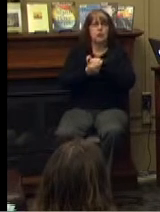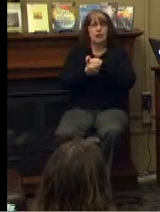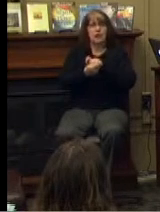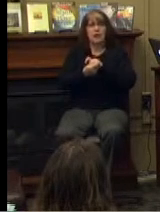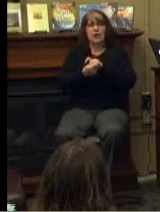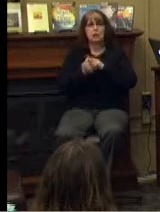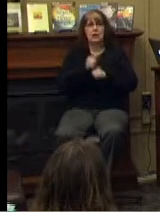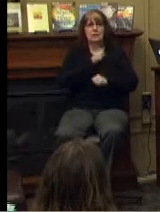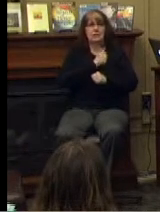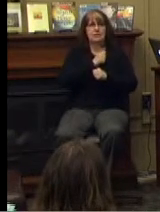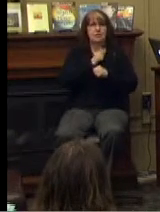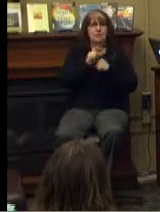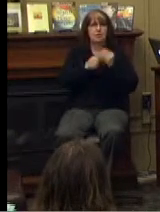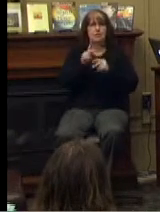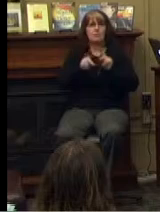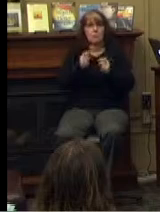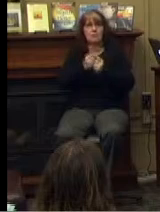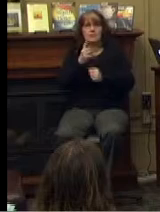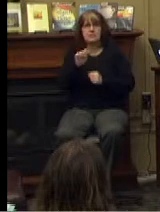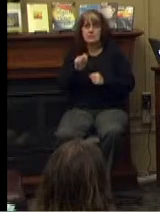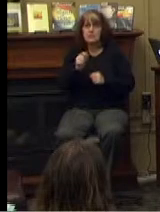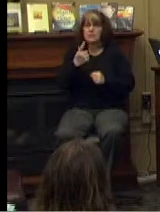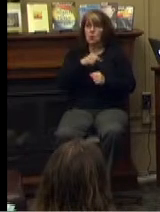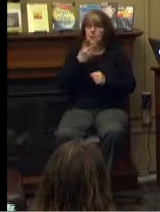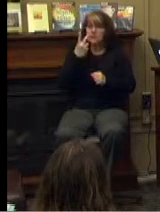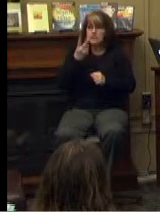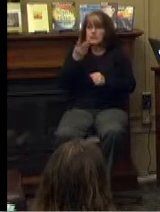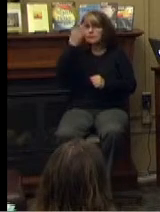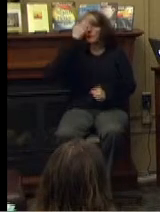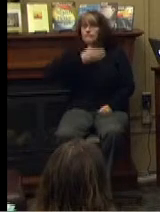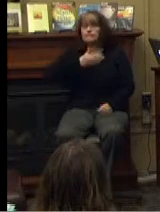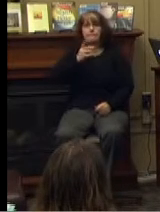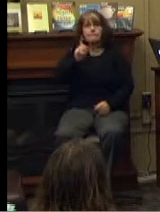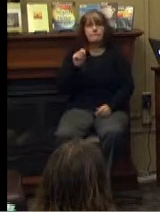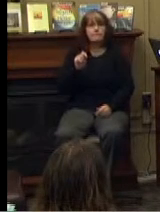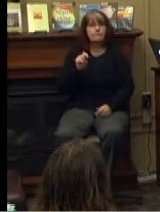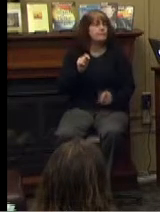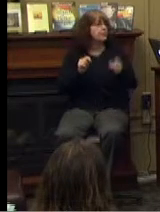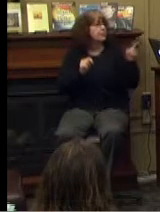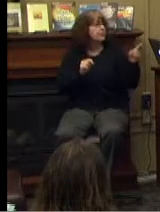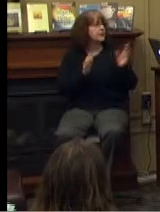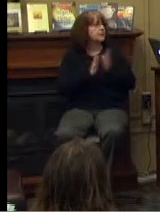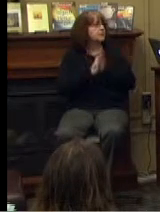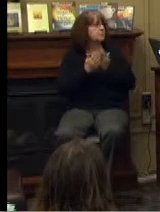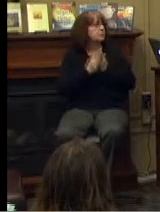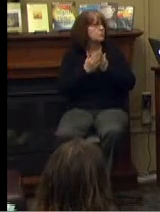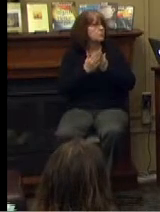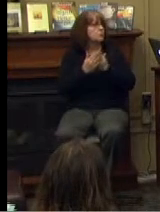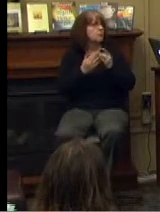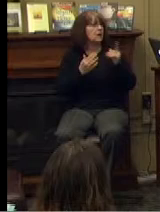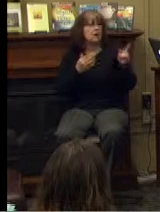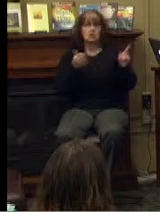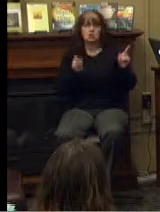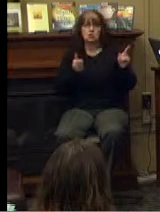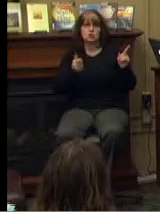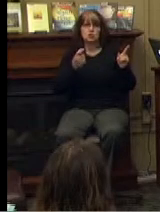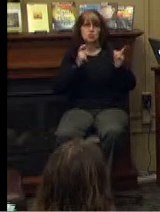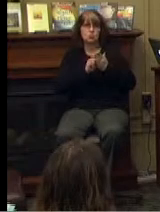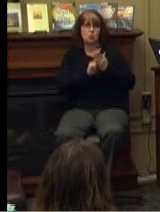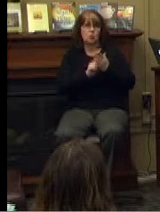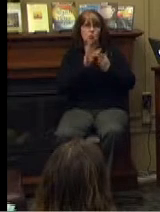people with disabilities that we see today and we don't know they have disabilities. So this is a book that she co-wrote, and it talks about people